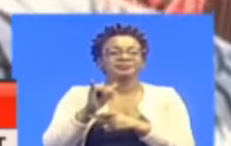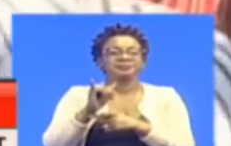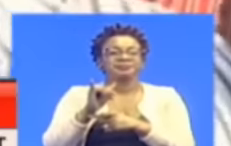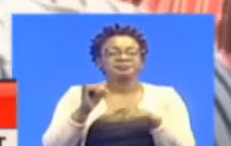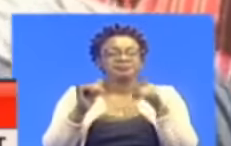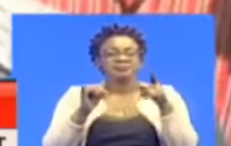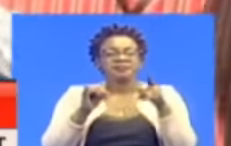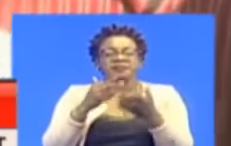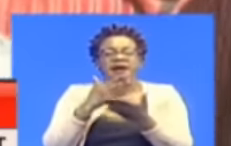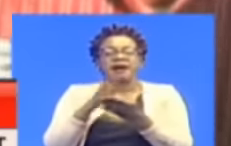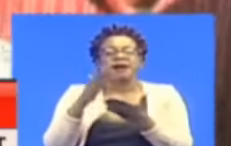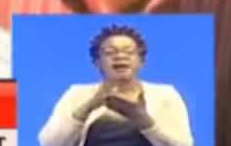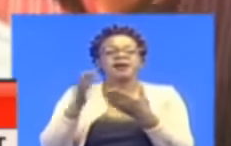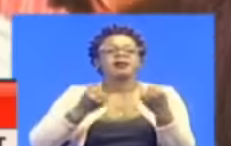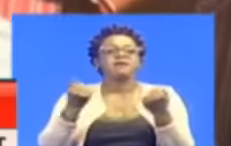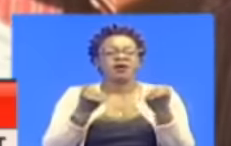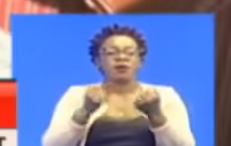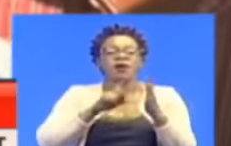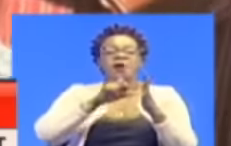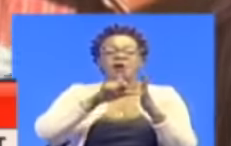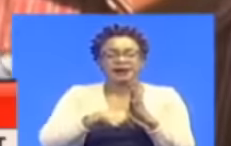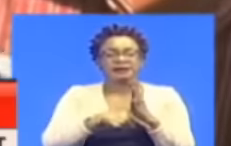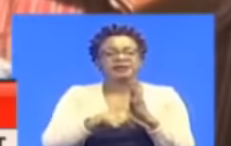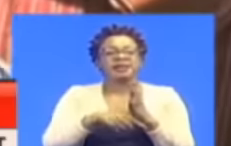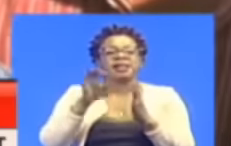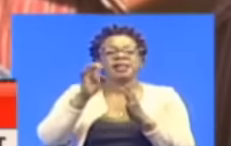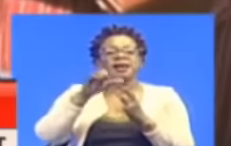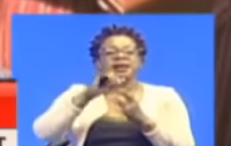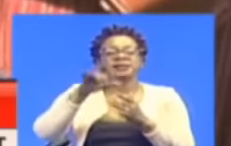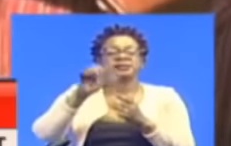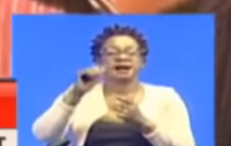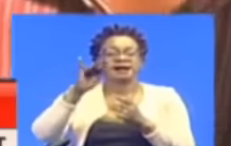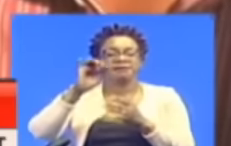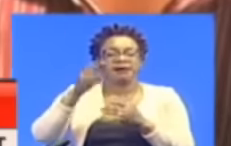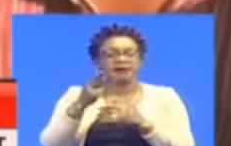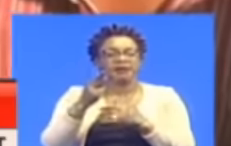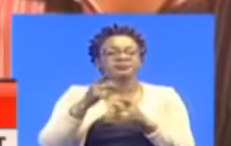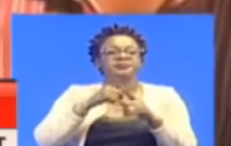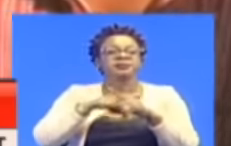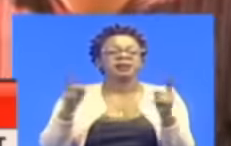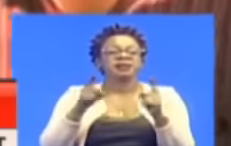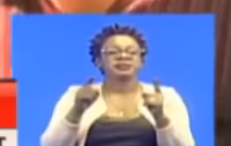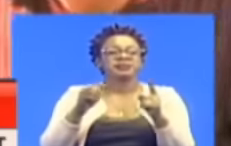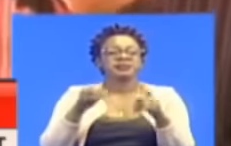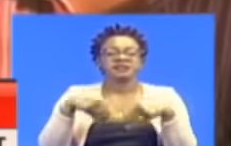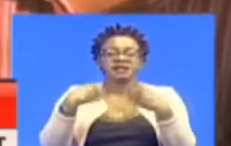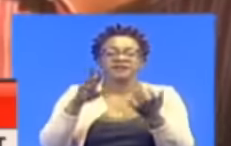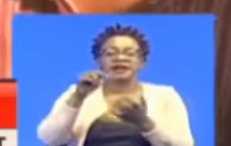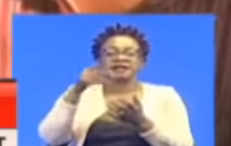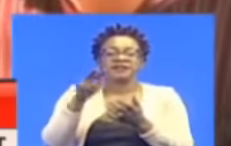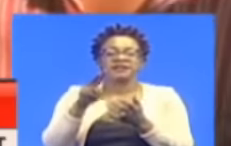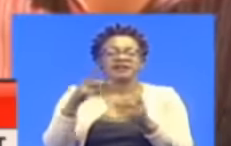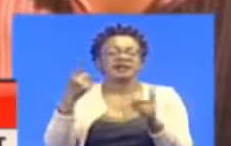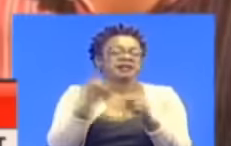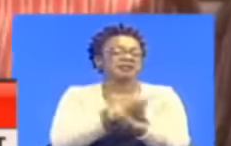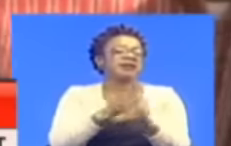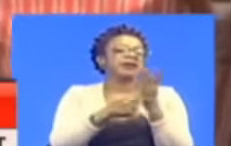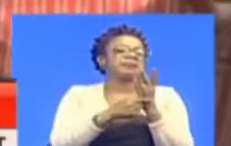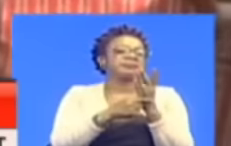the vehicle was later identified as Elizabeth Sarah Wetaba, but she gave NTV a different name, Lucy